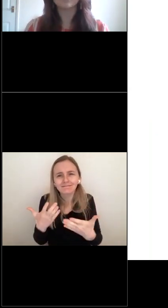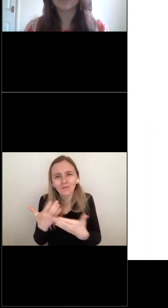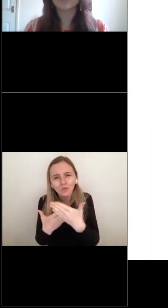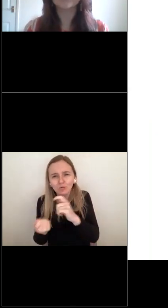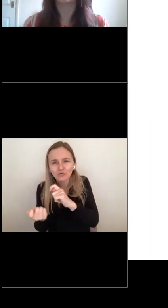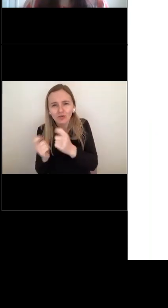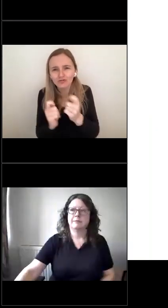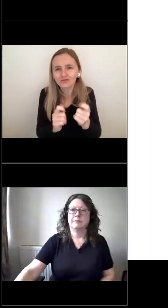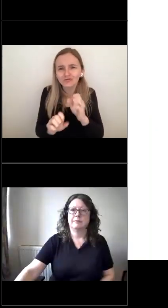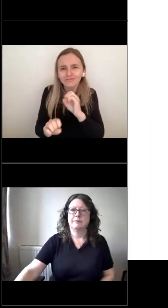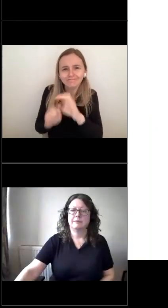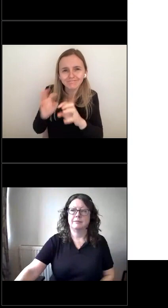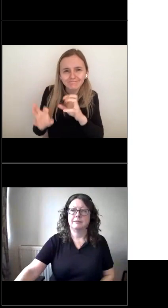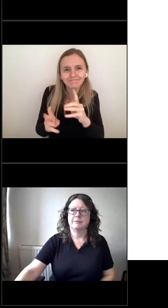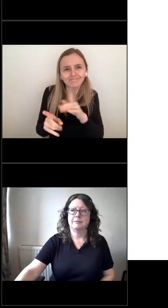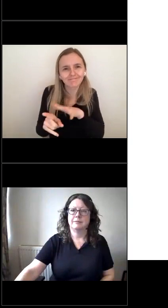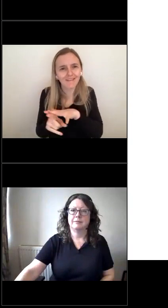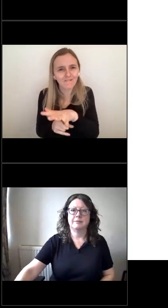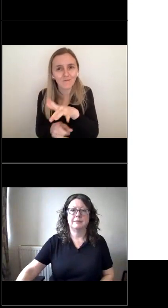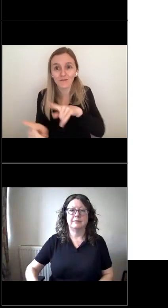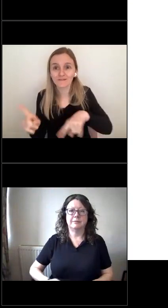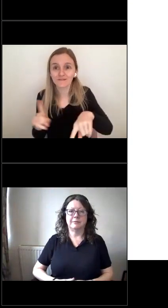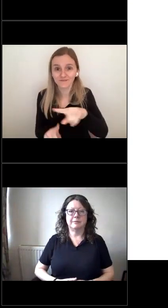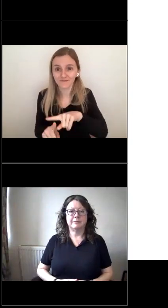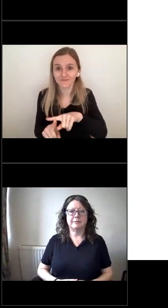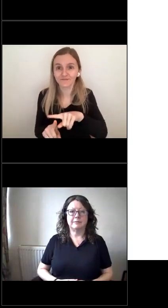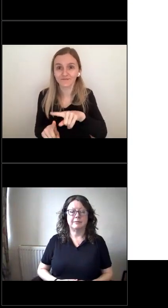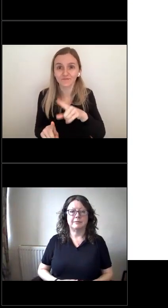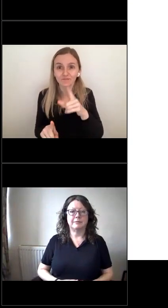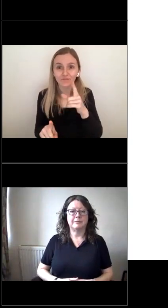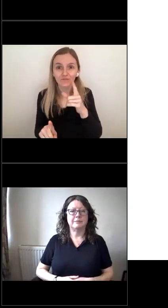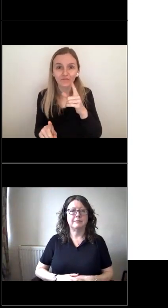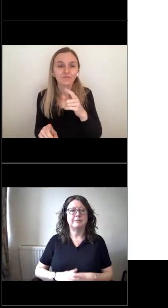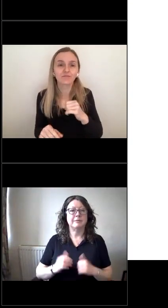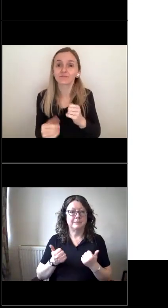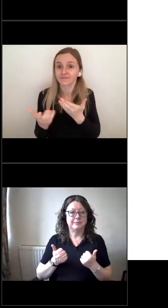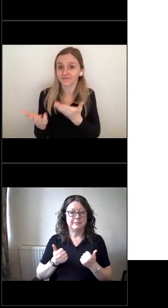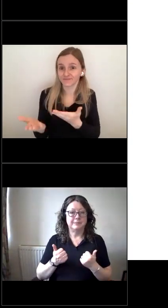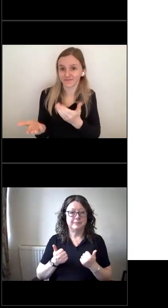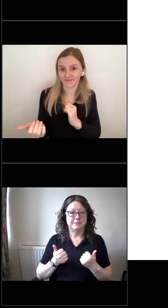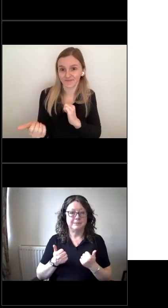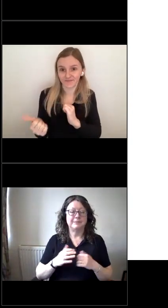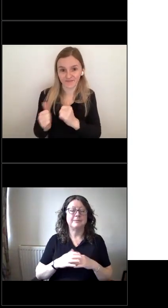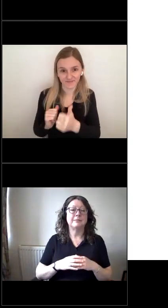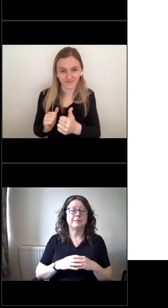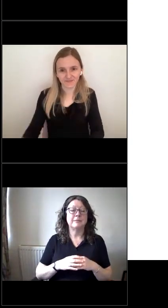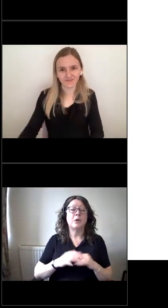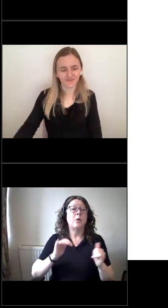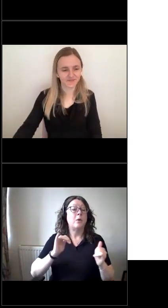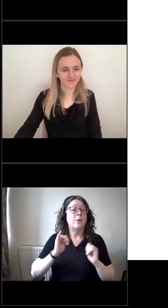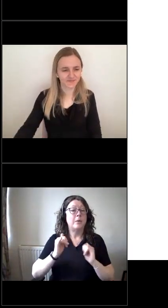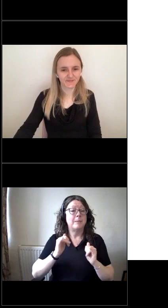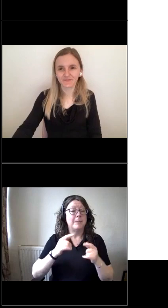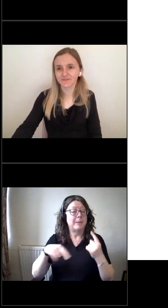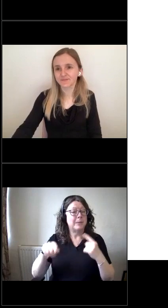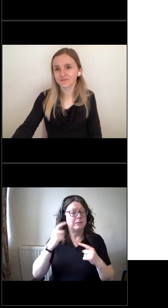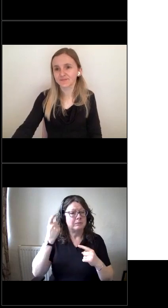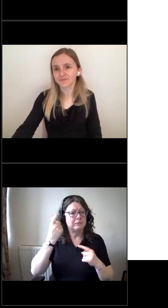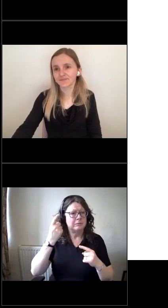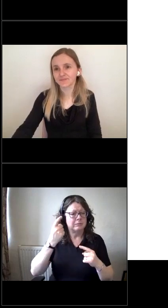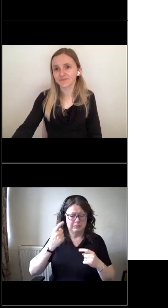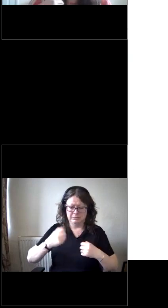So we might be asking the question, is my input neurodiverse affirming? And I can imagine, I know this from